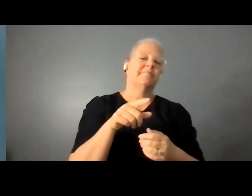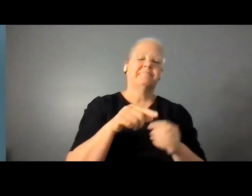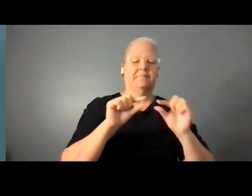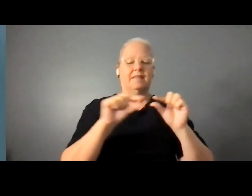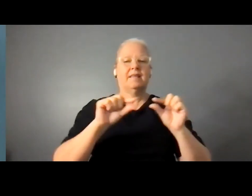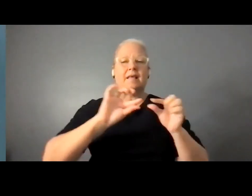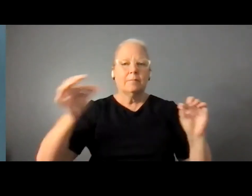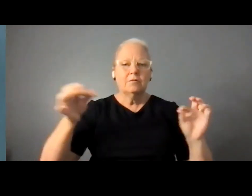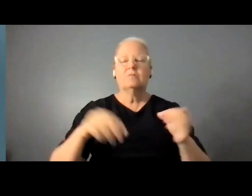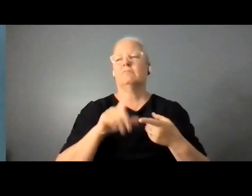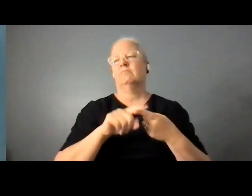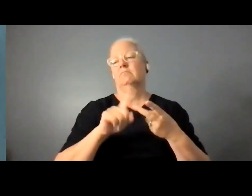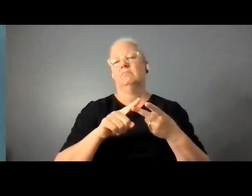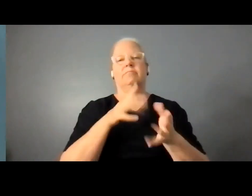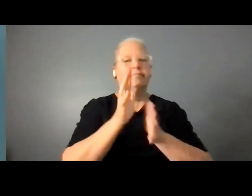etc.